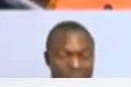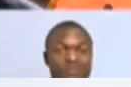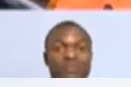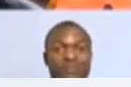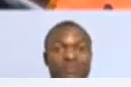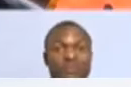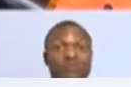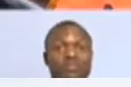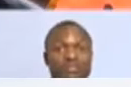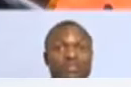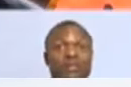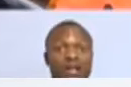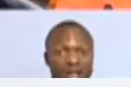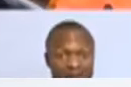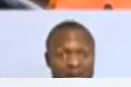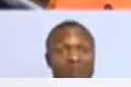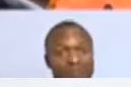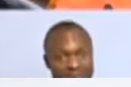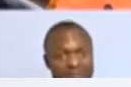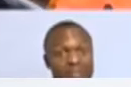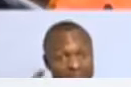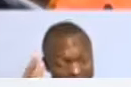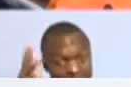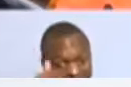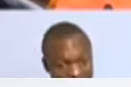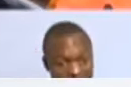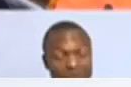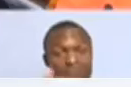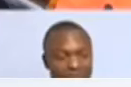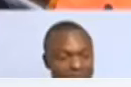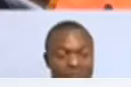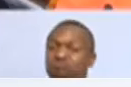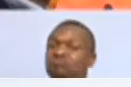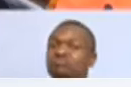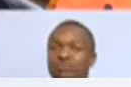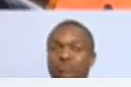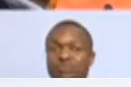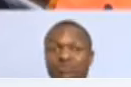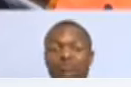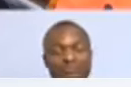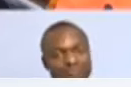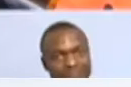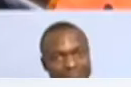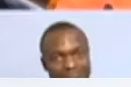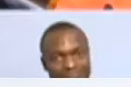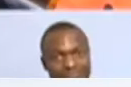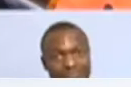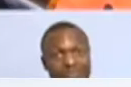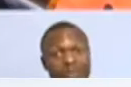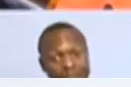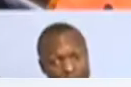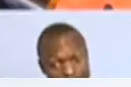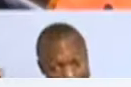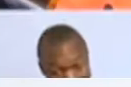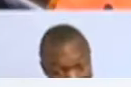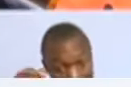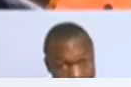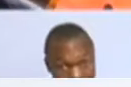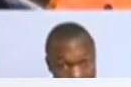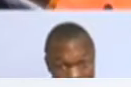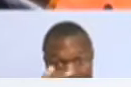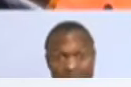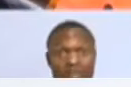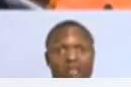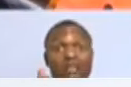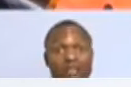need and will help our country dramatically over the years. So, To be recruited this year, Madam Speaker,